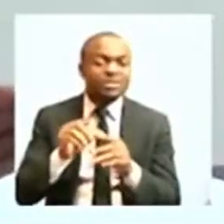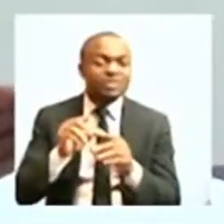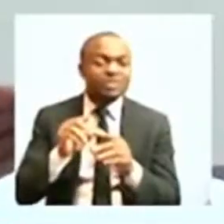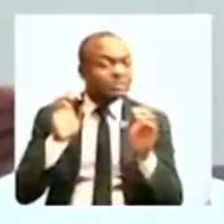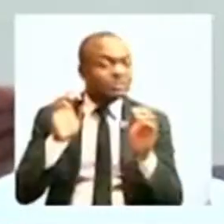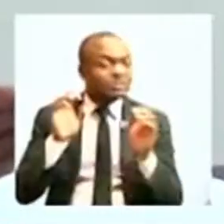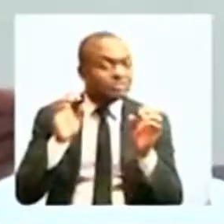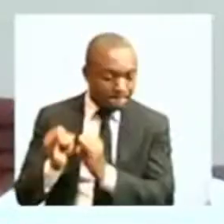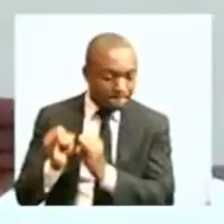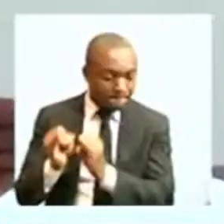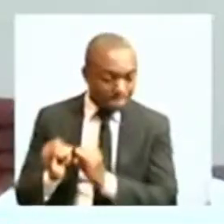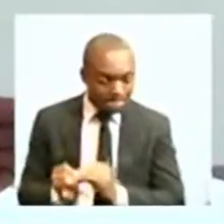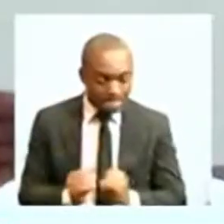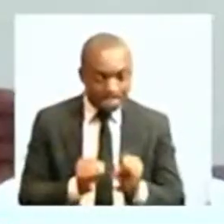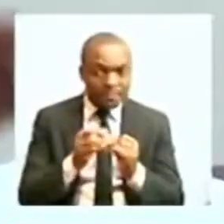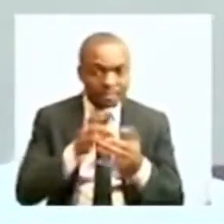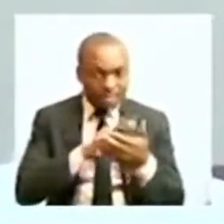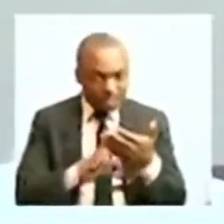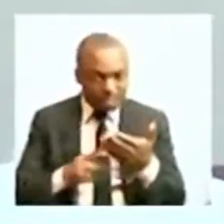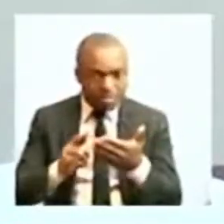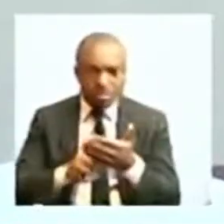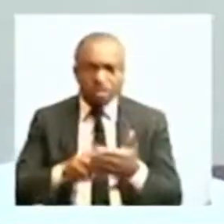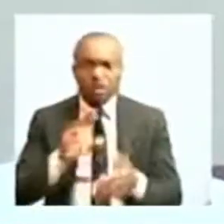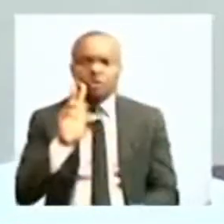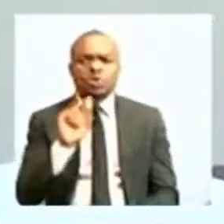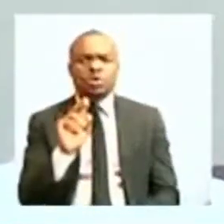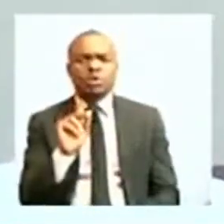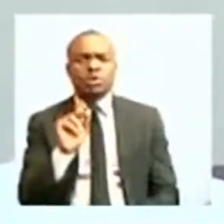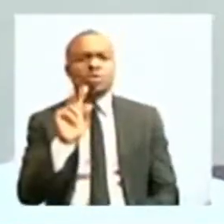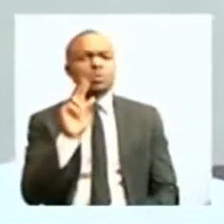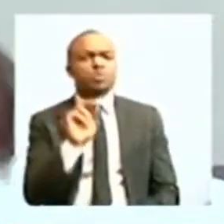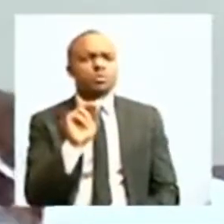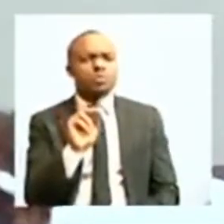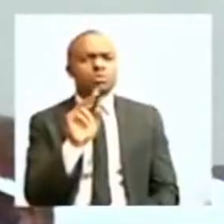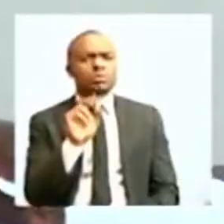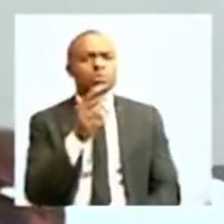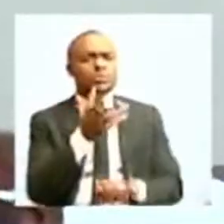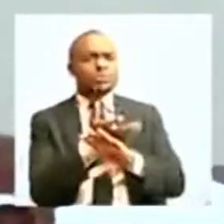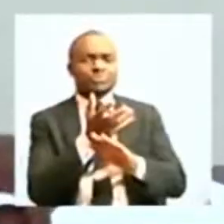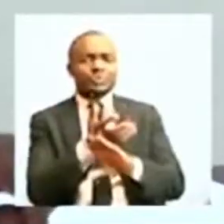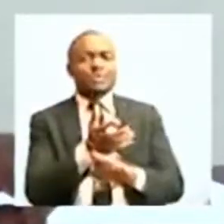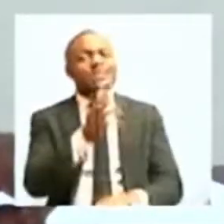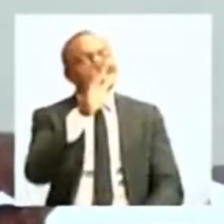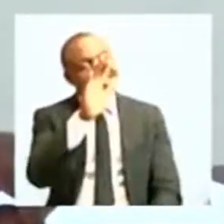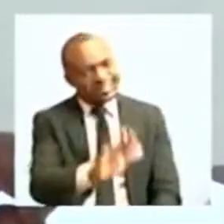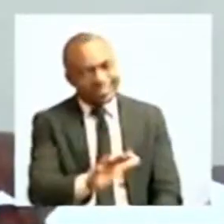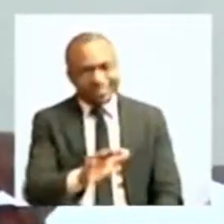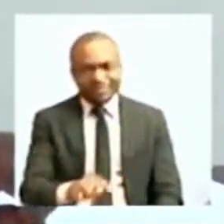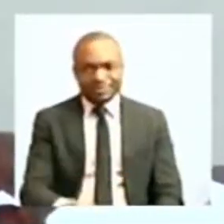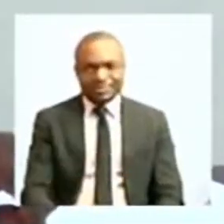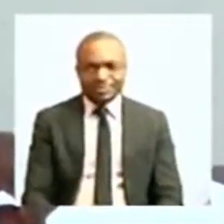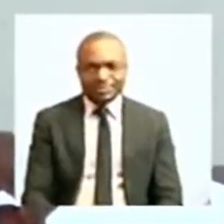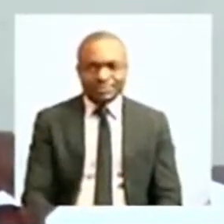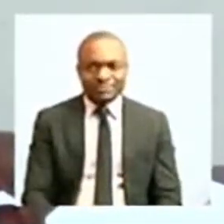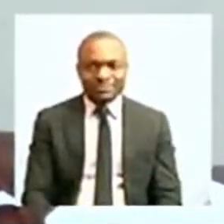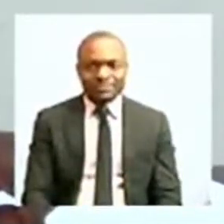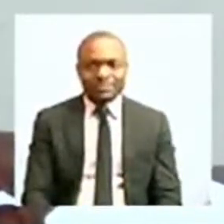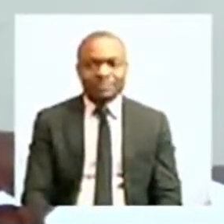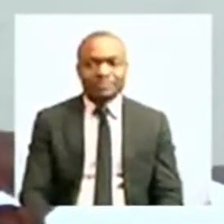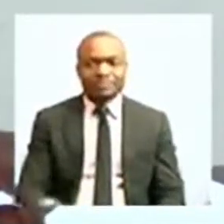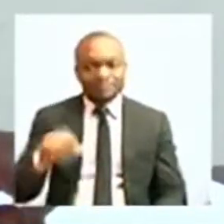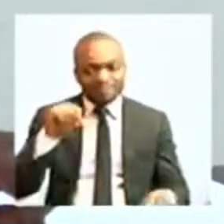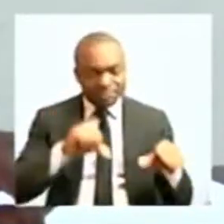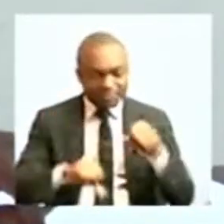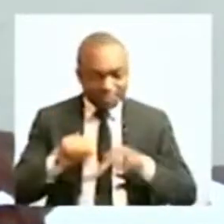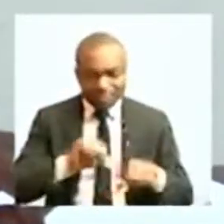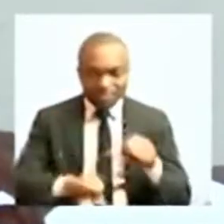implementation. And when we read them, they say, hey, it's not possible. It is there. And the audits by AG's